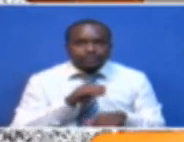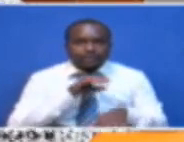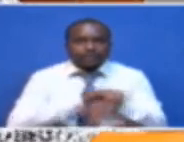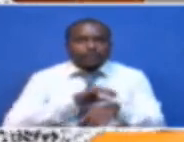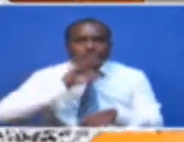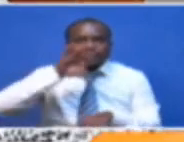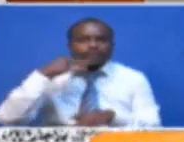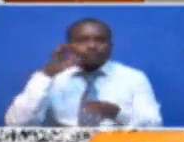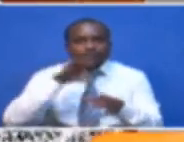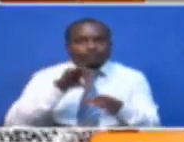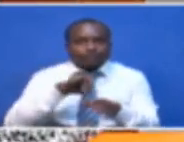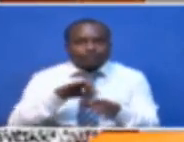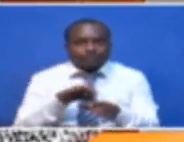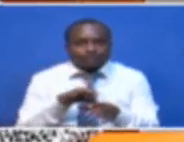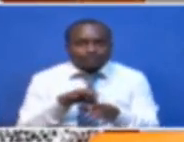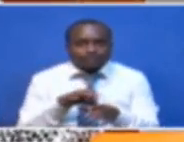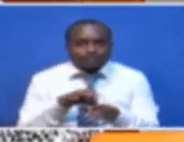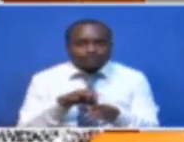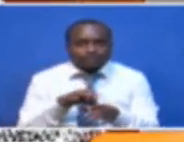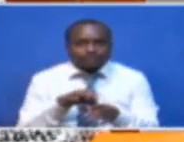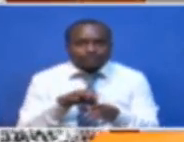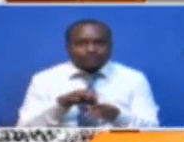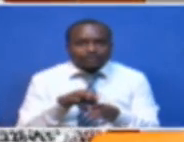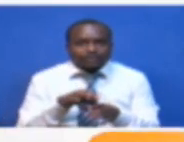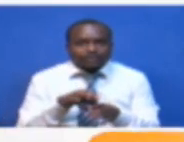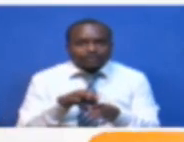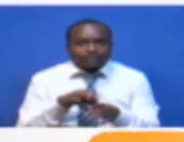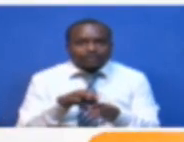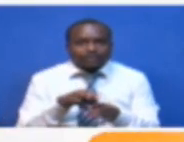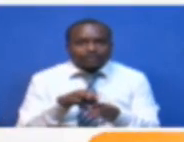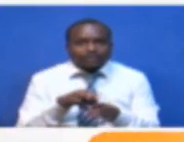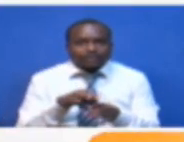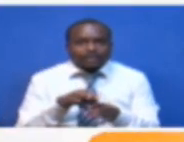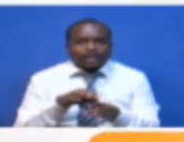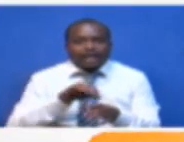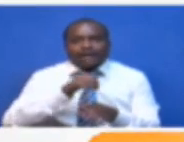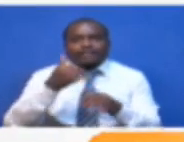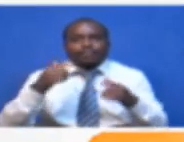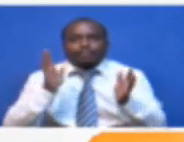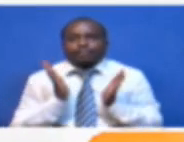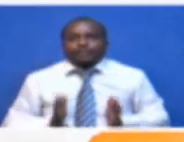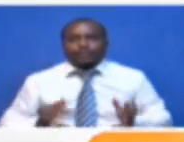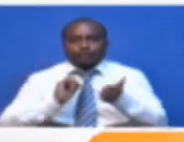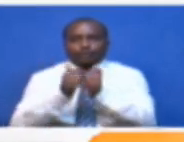votes. And his opponent? 26,000 votes.